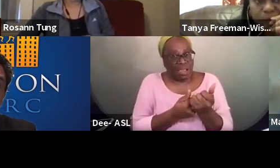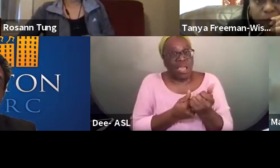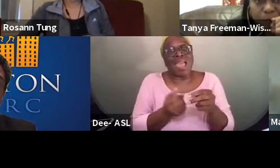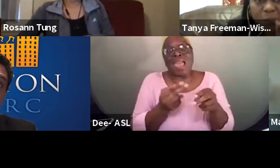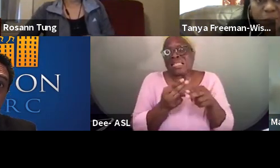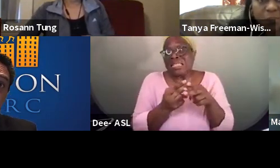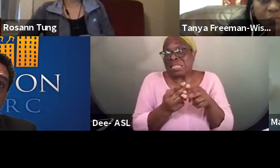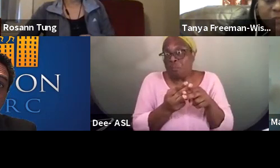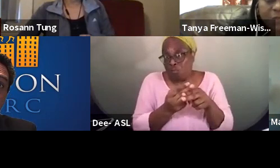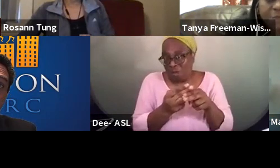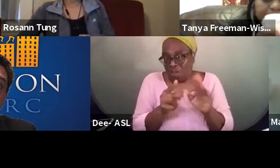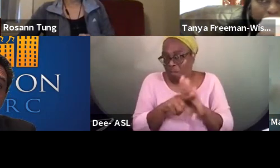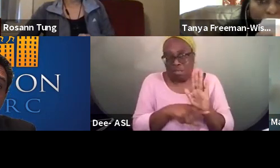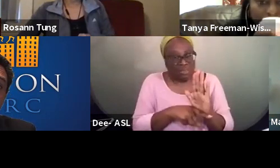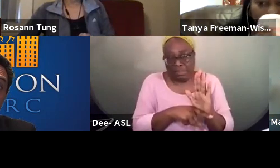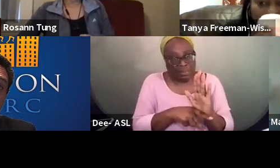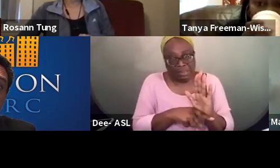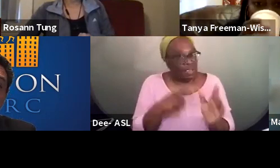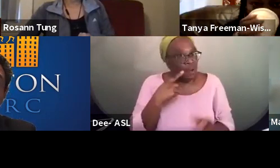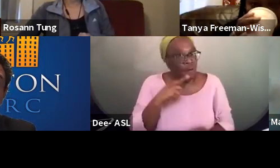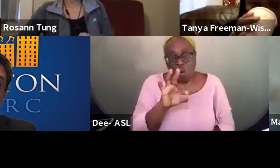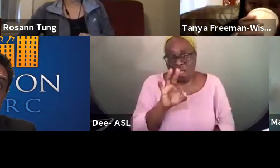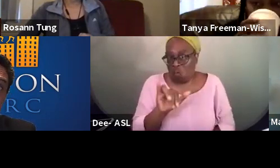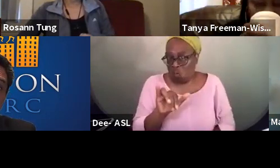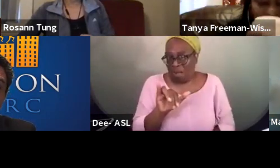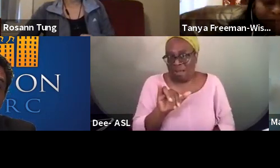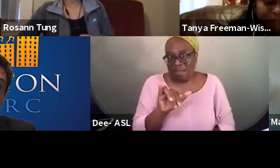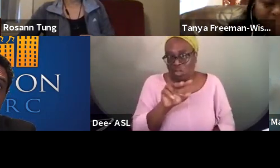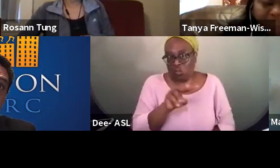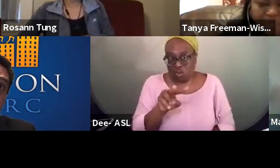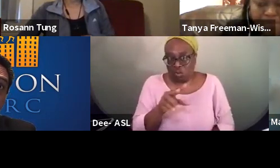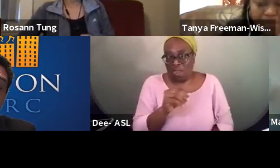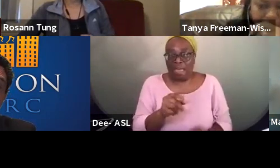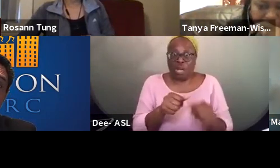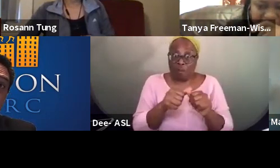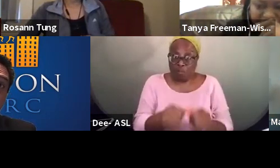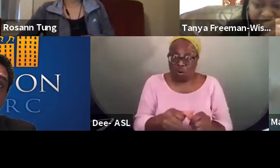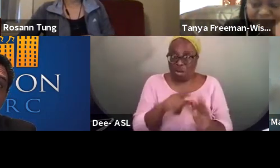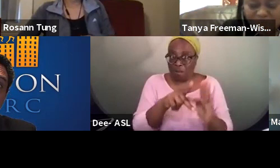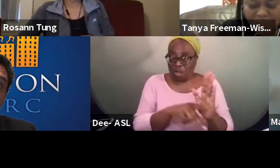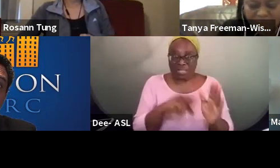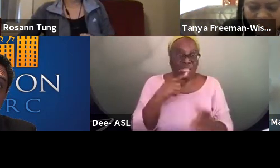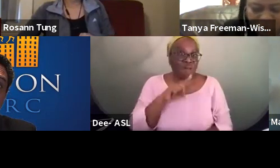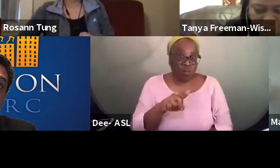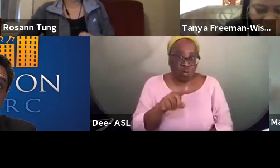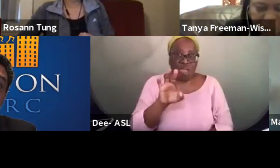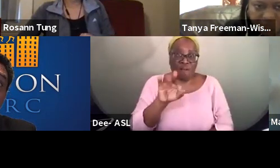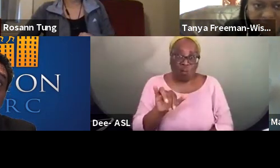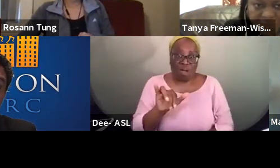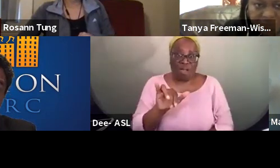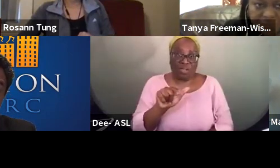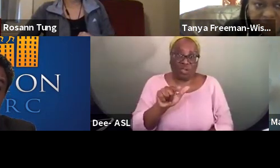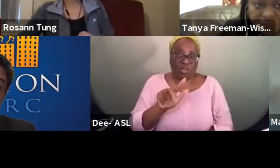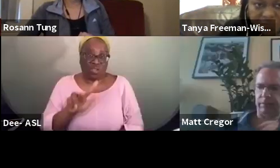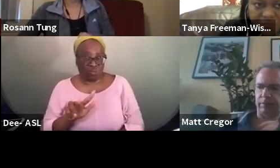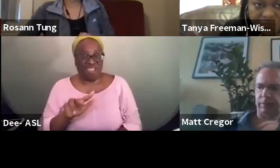temporary policy for FY22 and a permanent policy for 23. This is a permanent policy that is